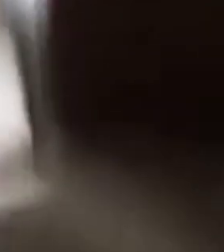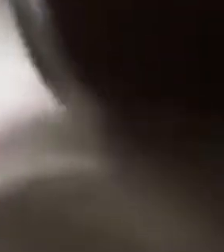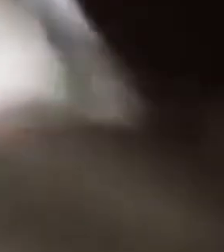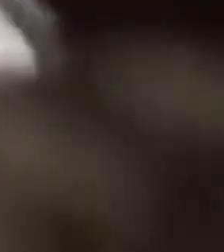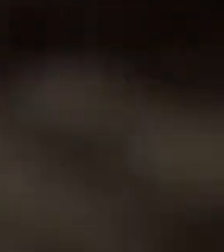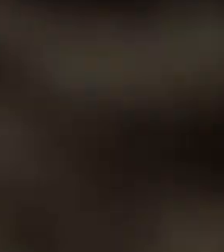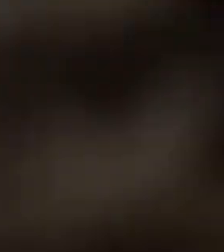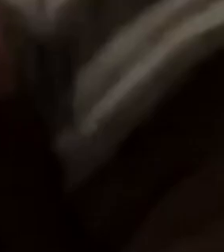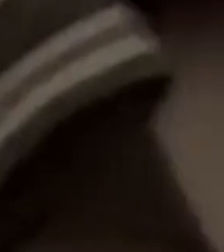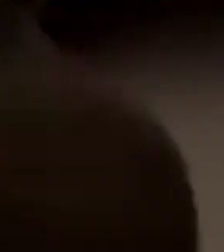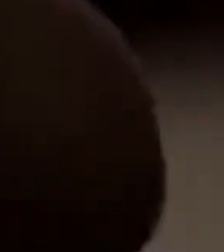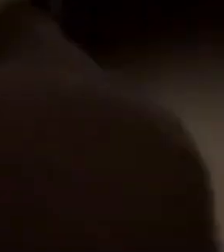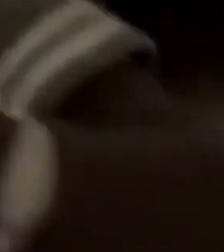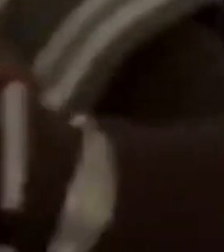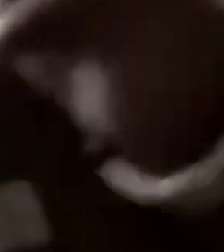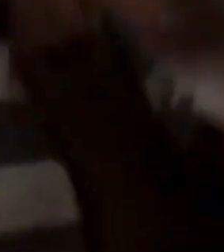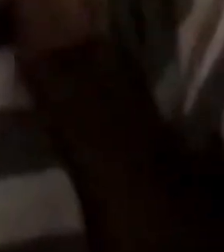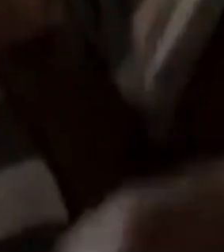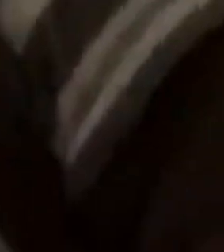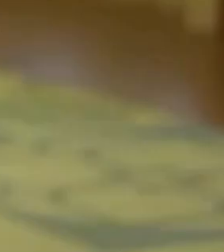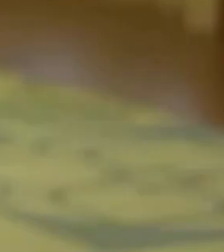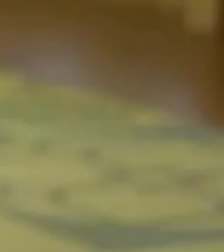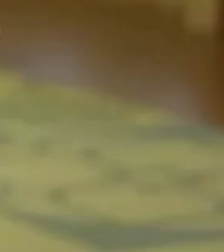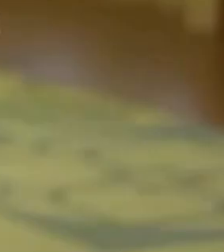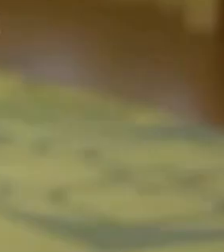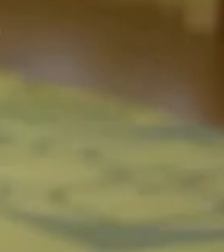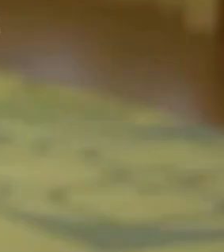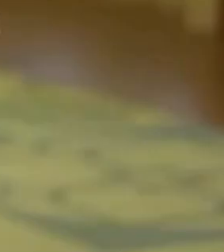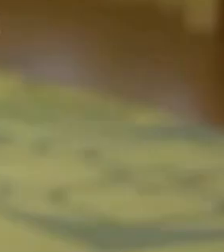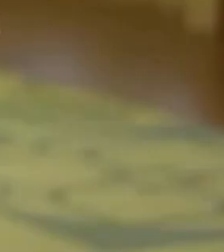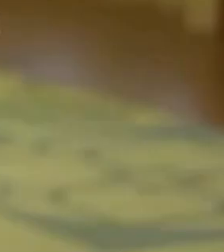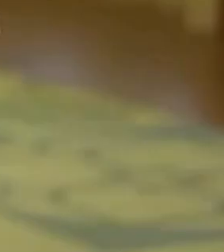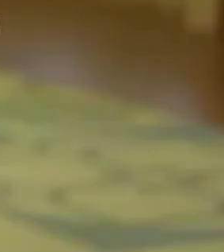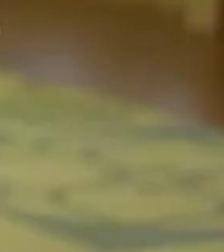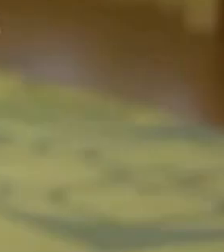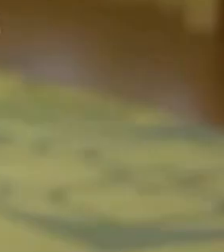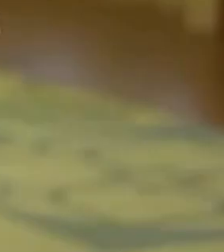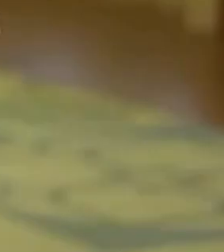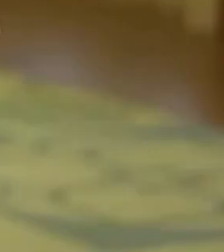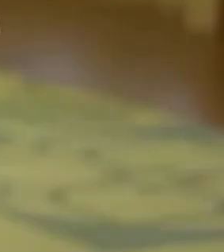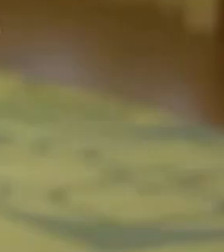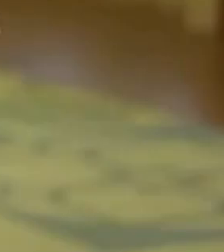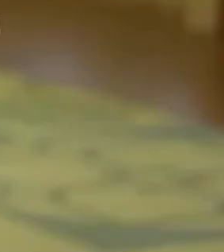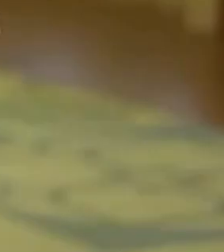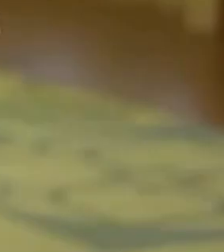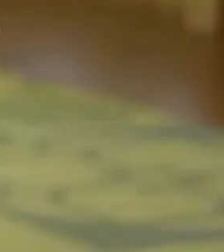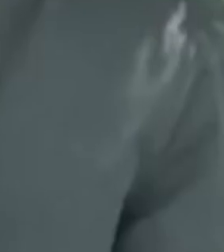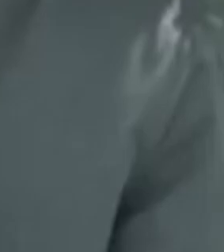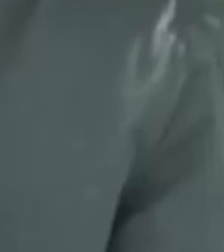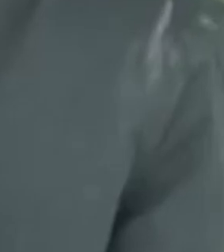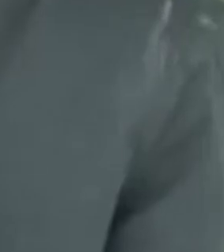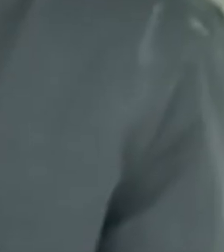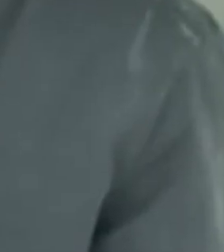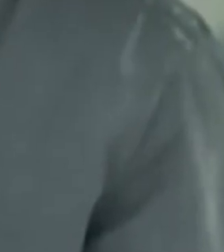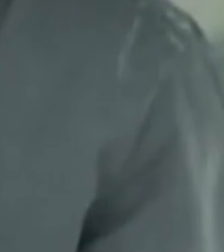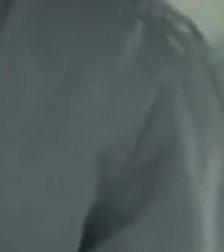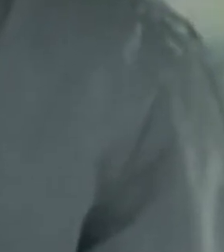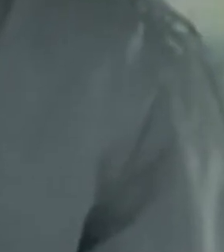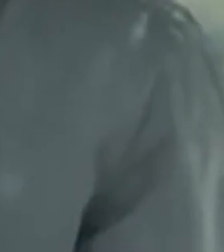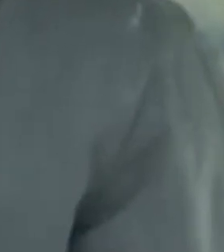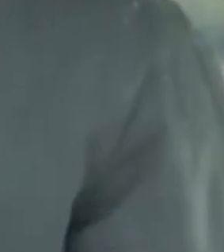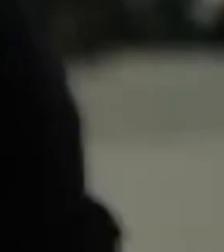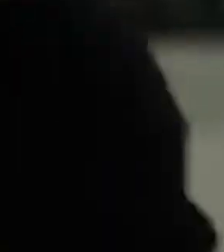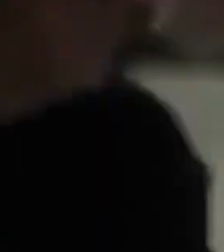child, the greatest part of which is the mother's, that love is an important part of the economy. One of our